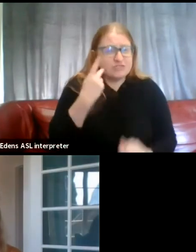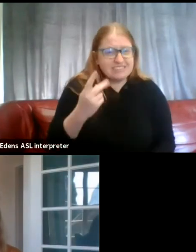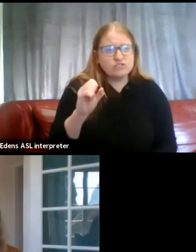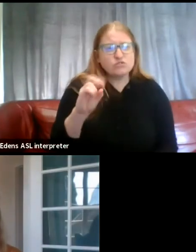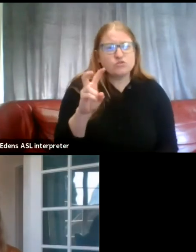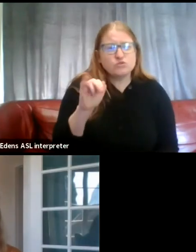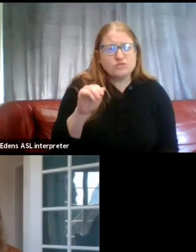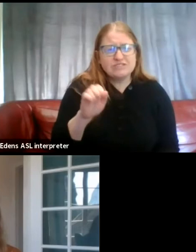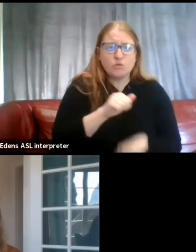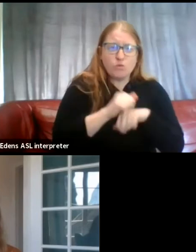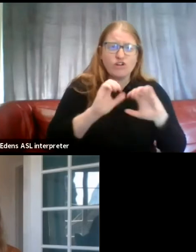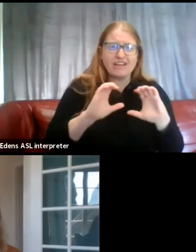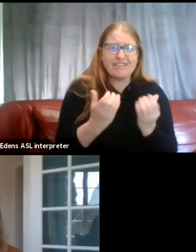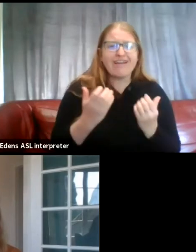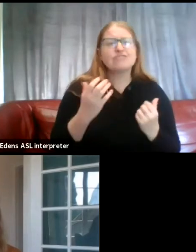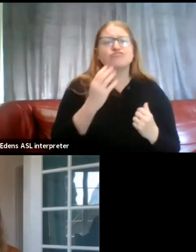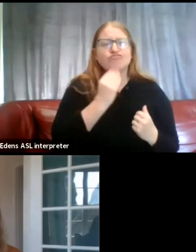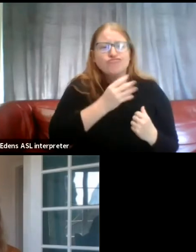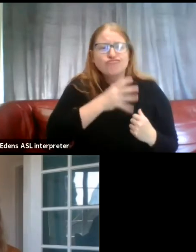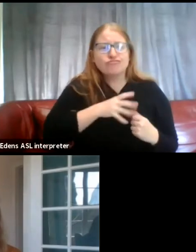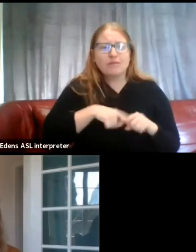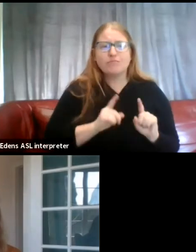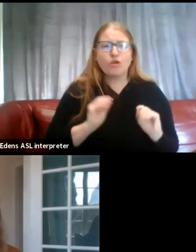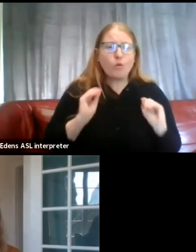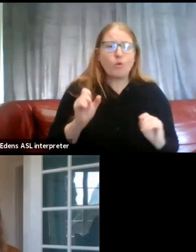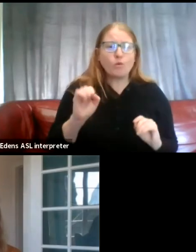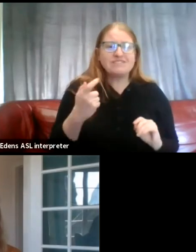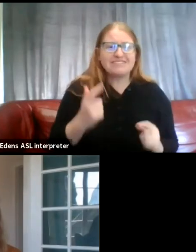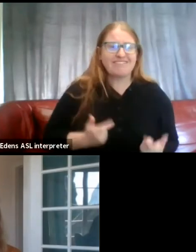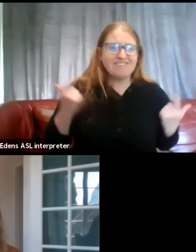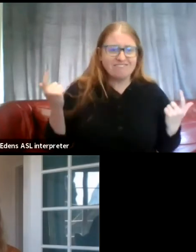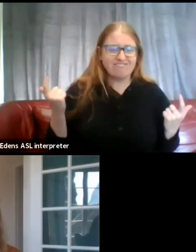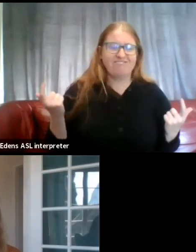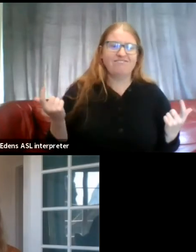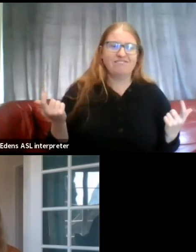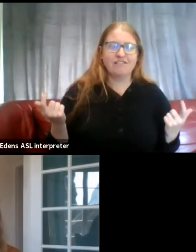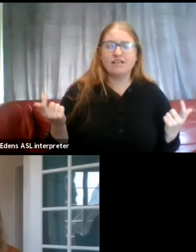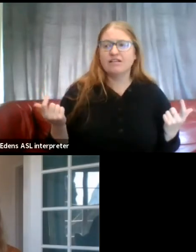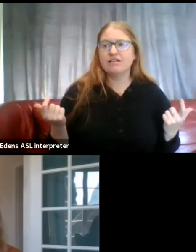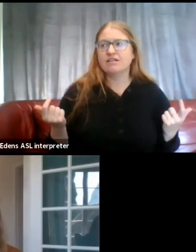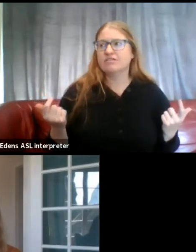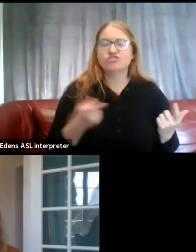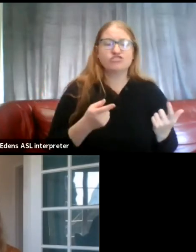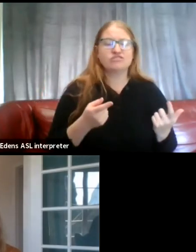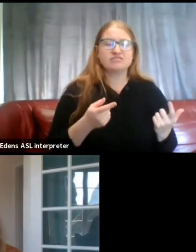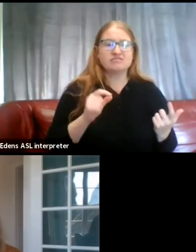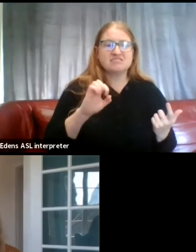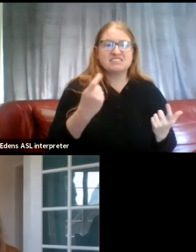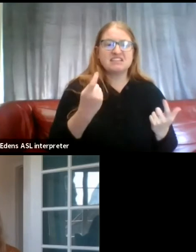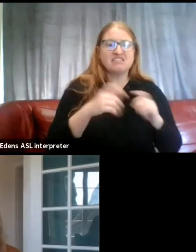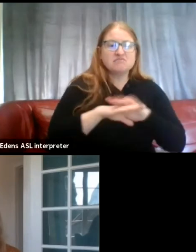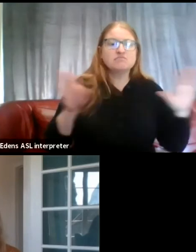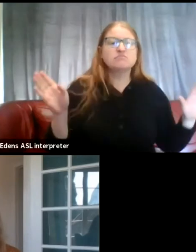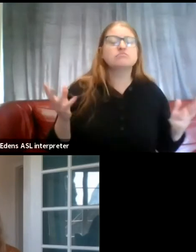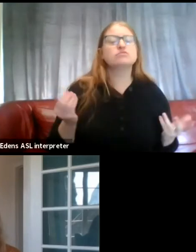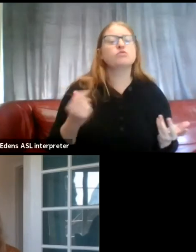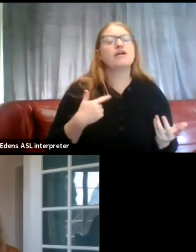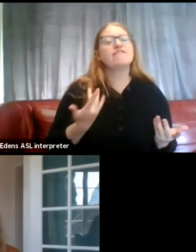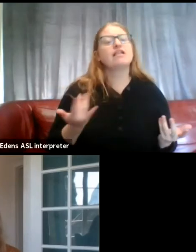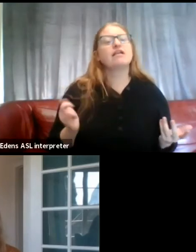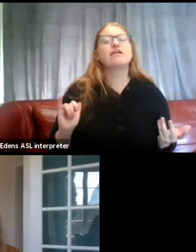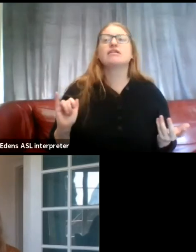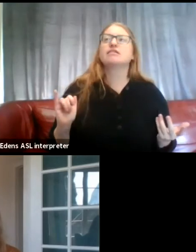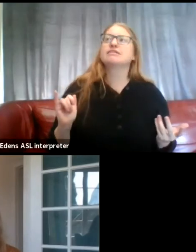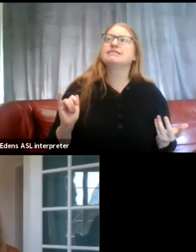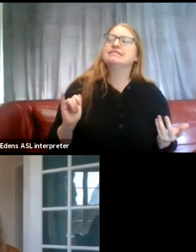Jewish woman, but she has no sex life. She's a sexless character. So I feel like there are things in the show that